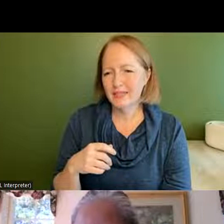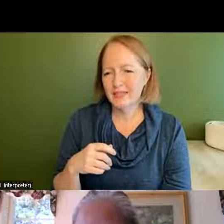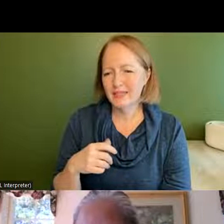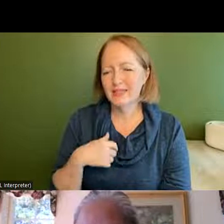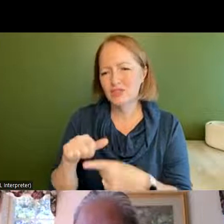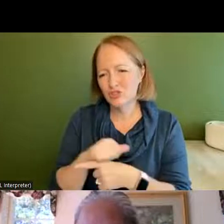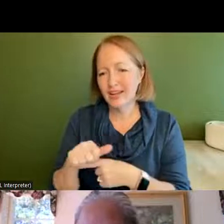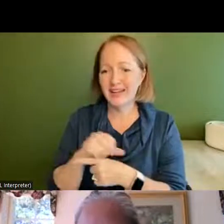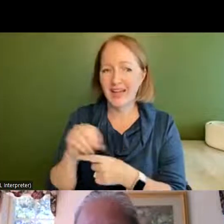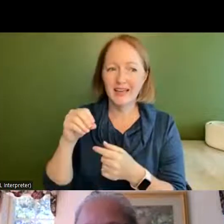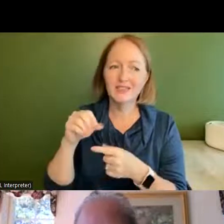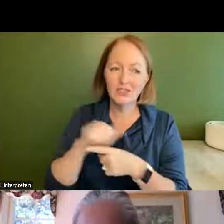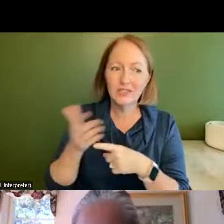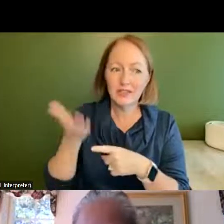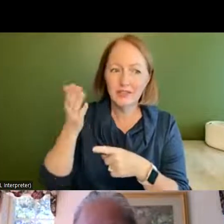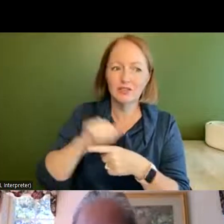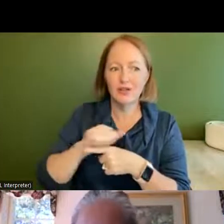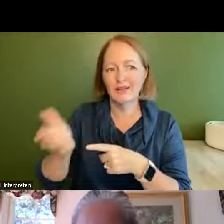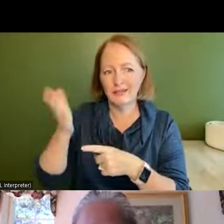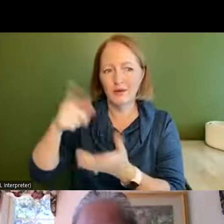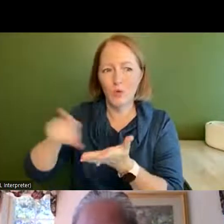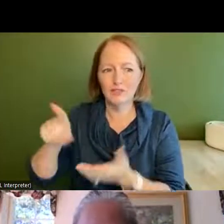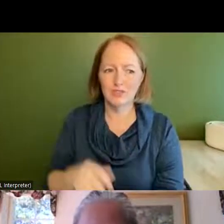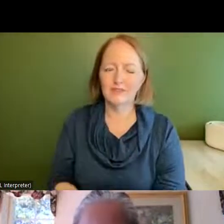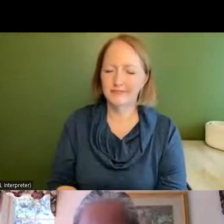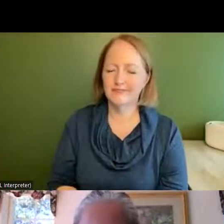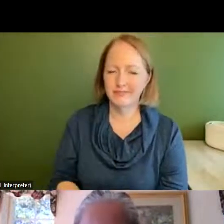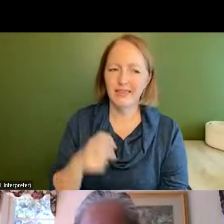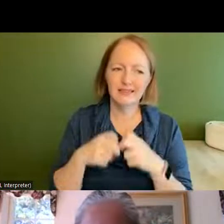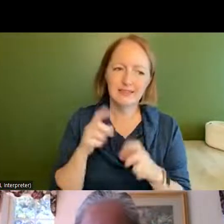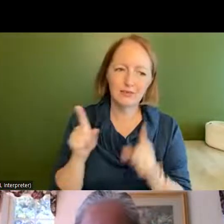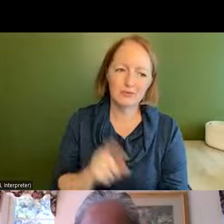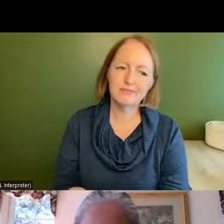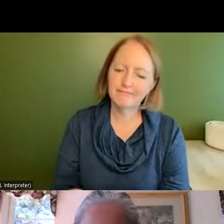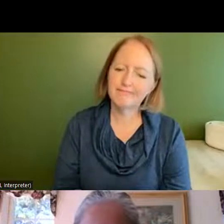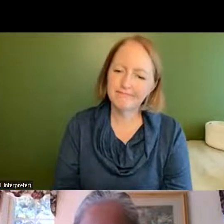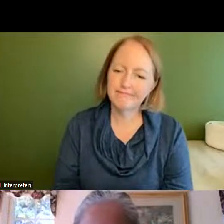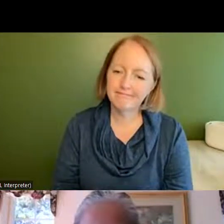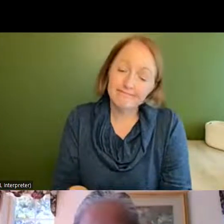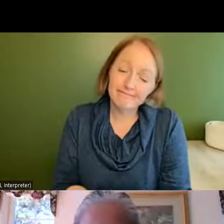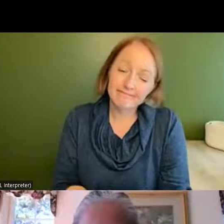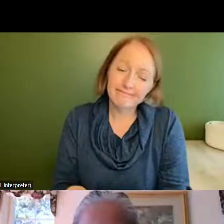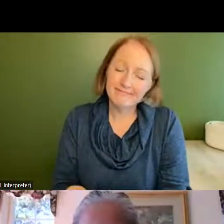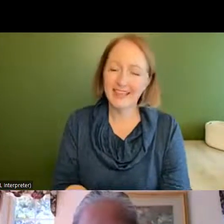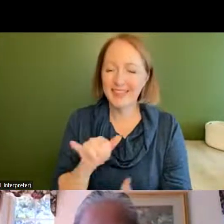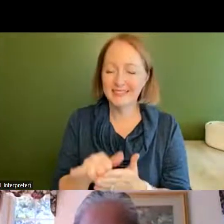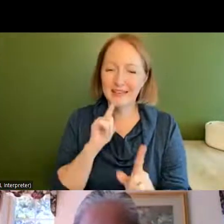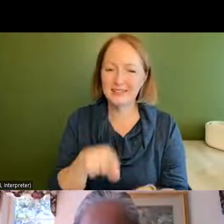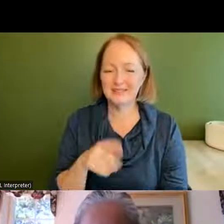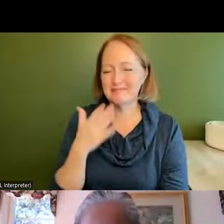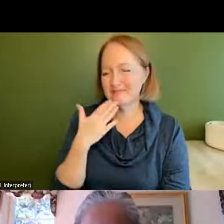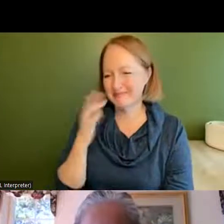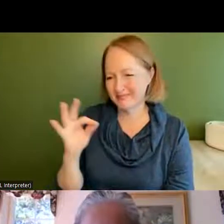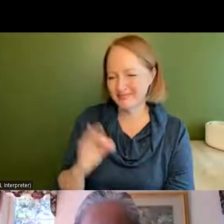Training and wages. That's what I see as the issues. That's all I have. Thank